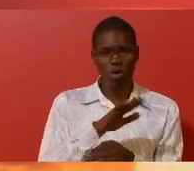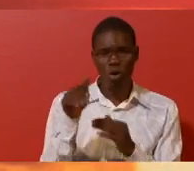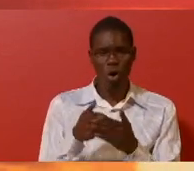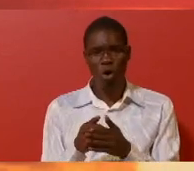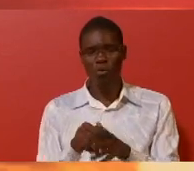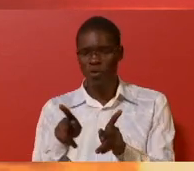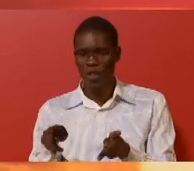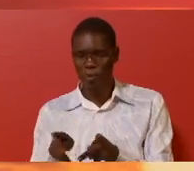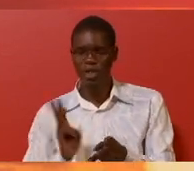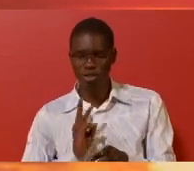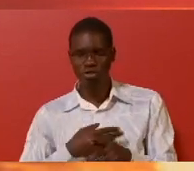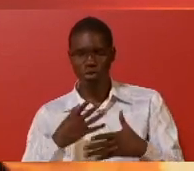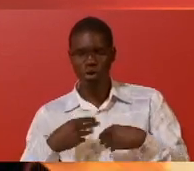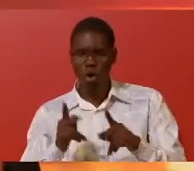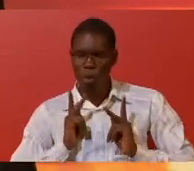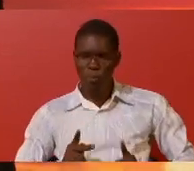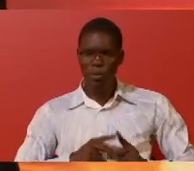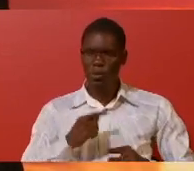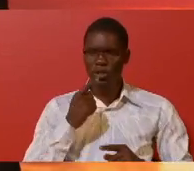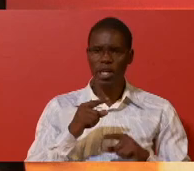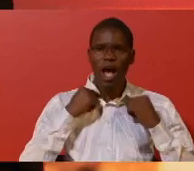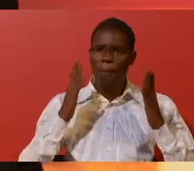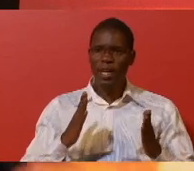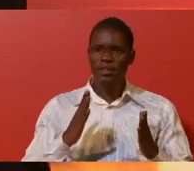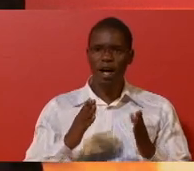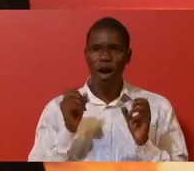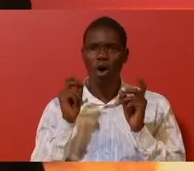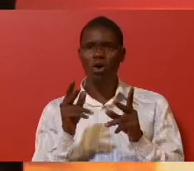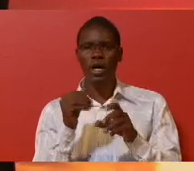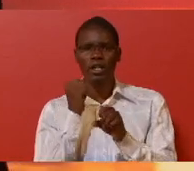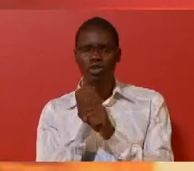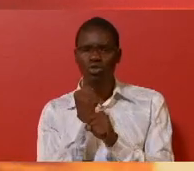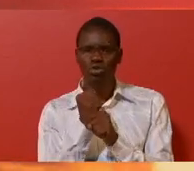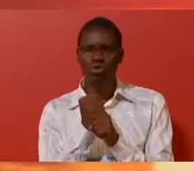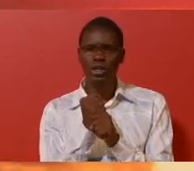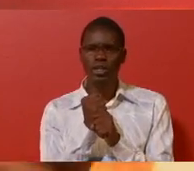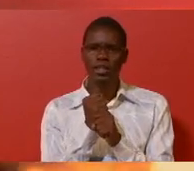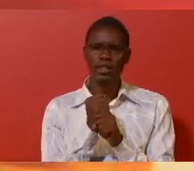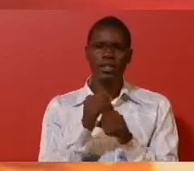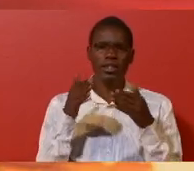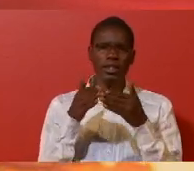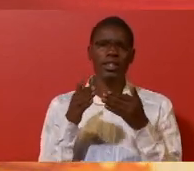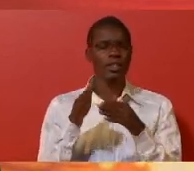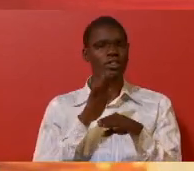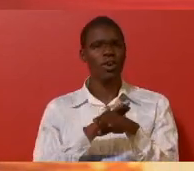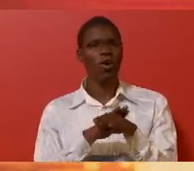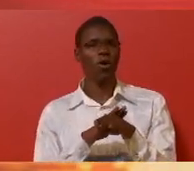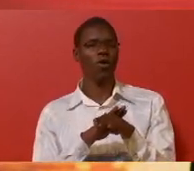say, Pastor, is it okay to do sex on the Sabbath? We're not going to answer that